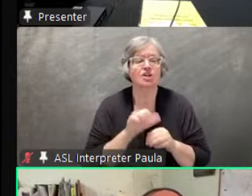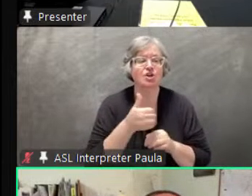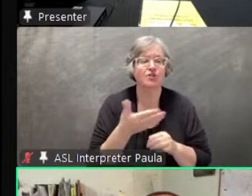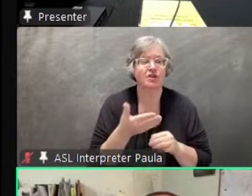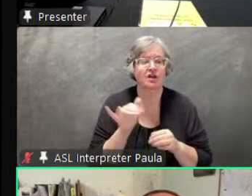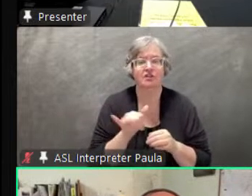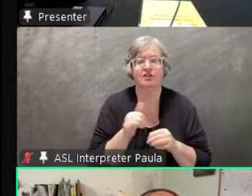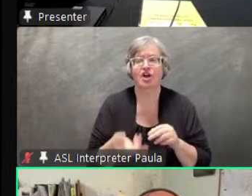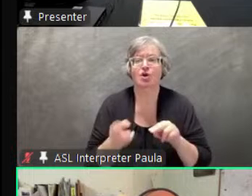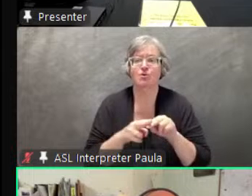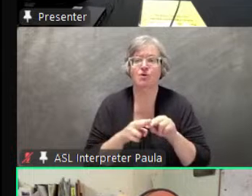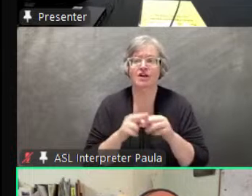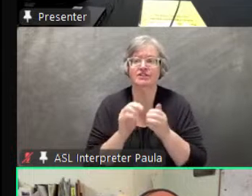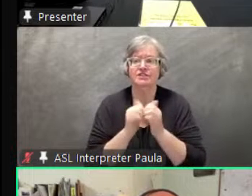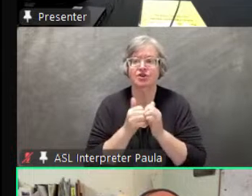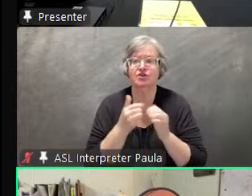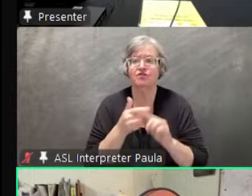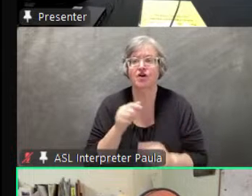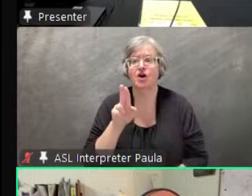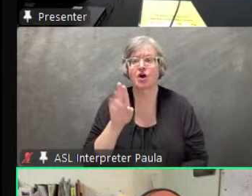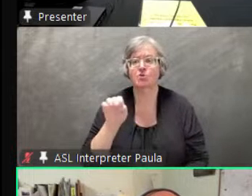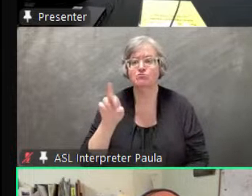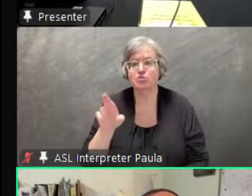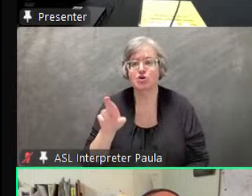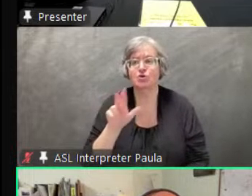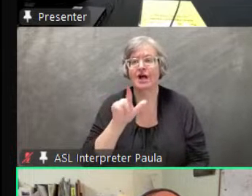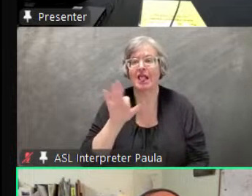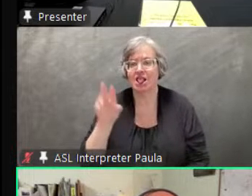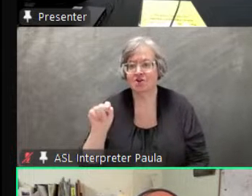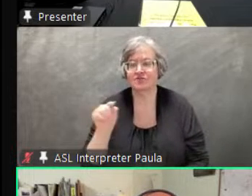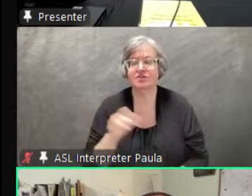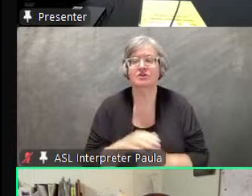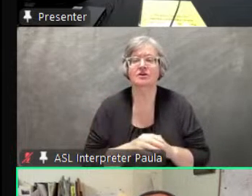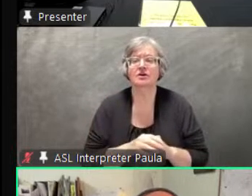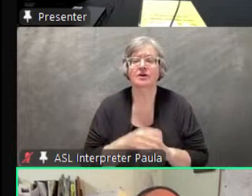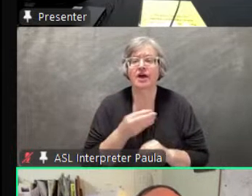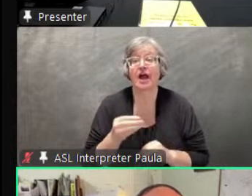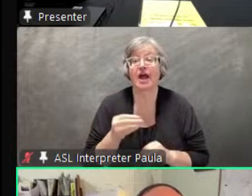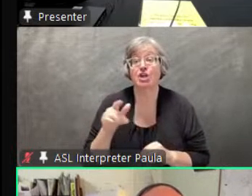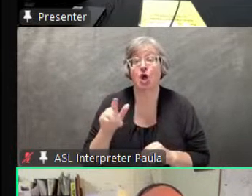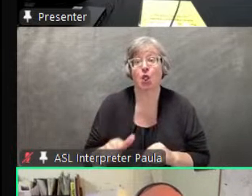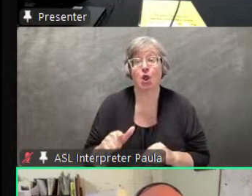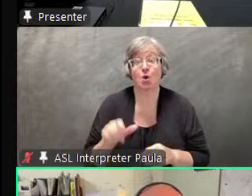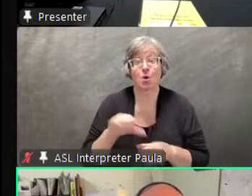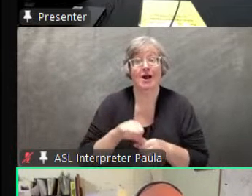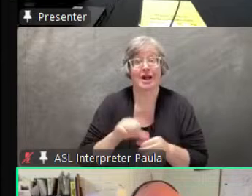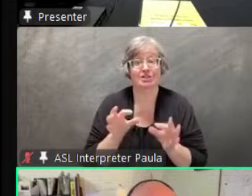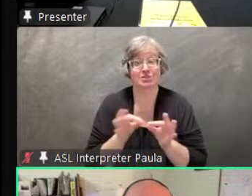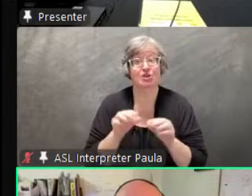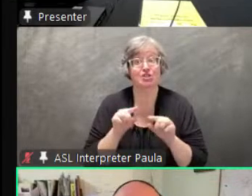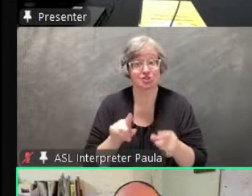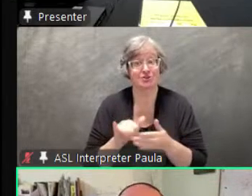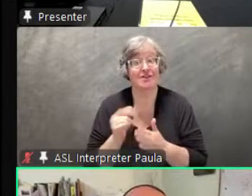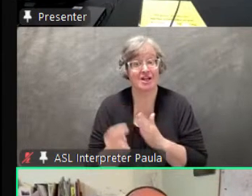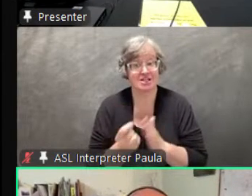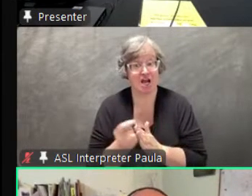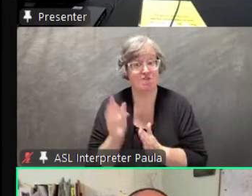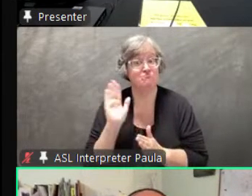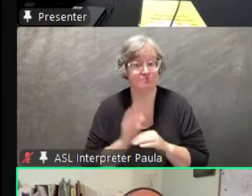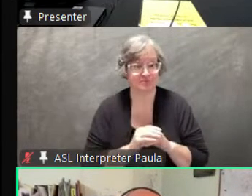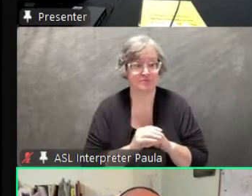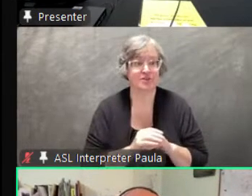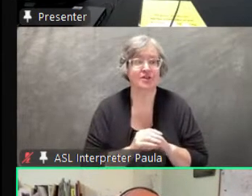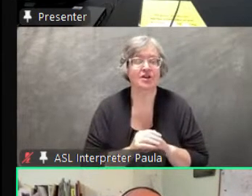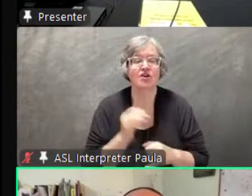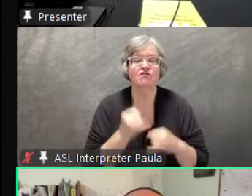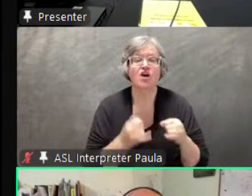rising competition from Uber and Lyft and historically low gas prices for some of that time. Finally, I just